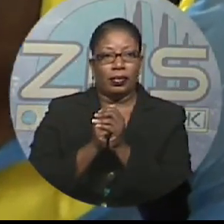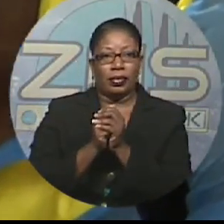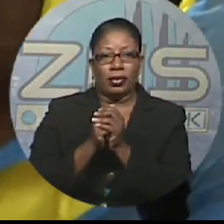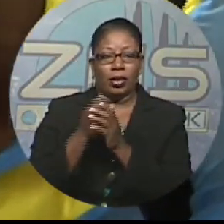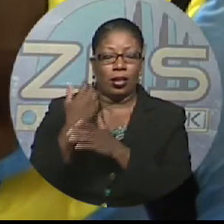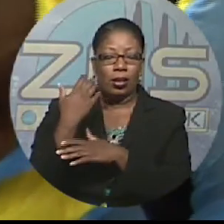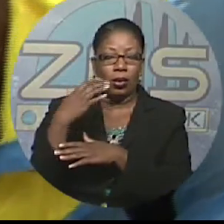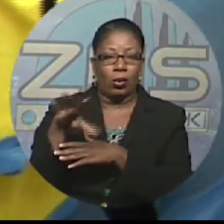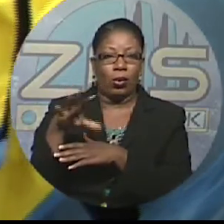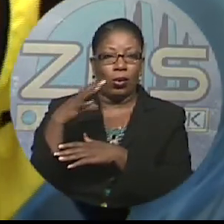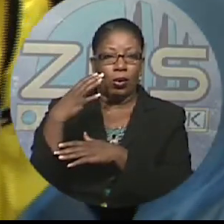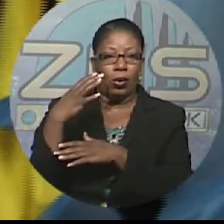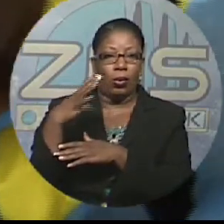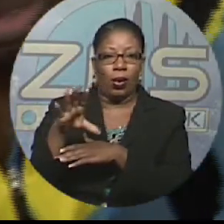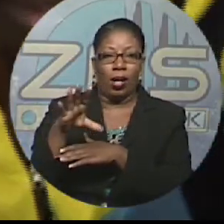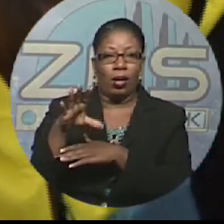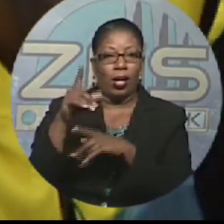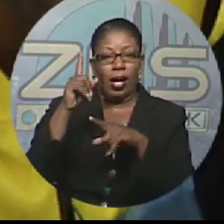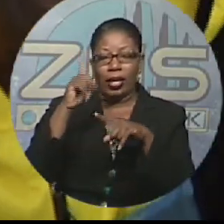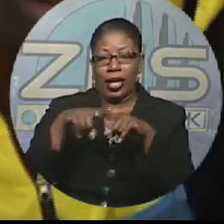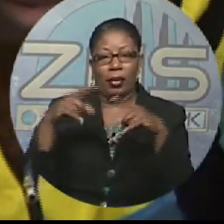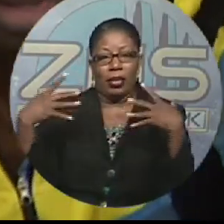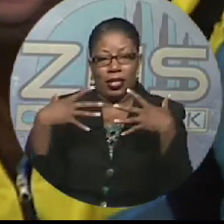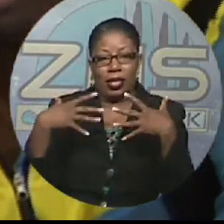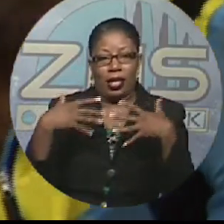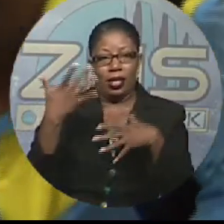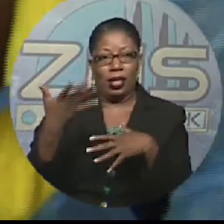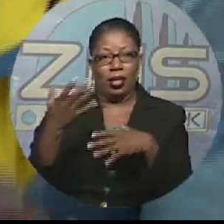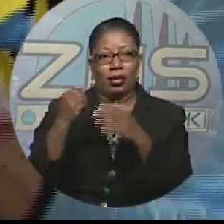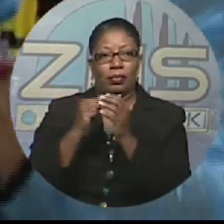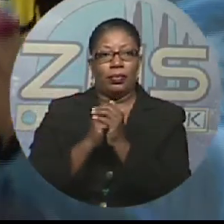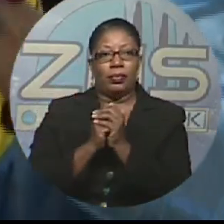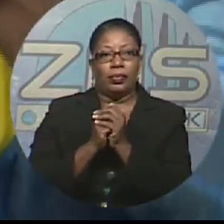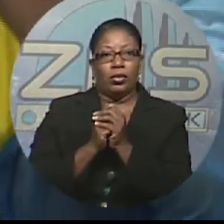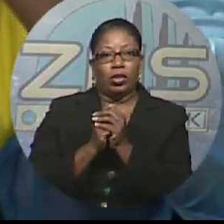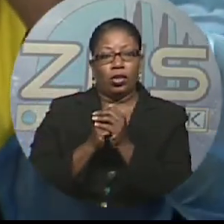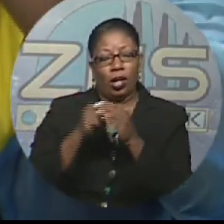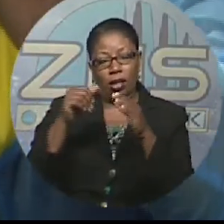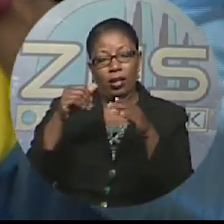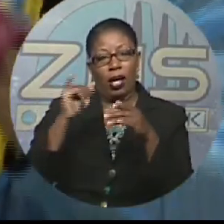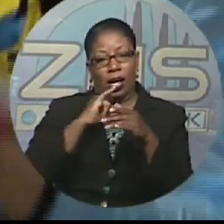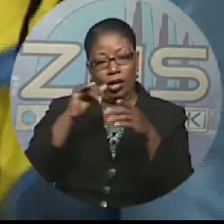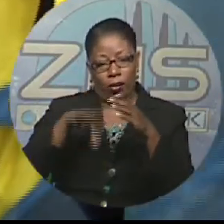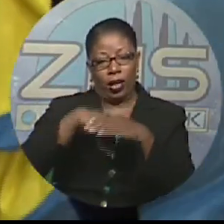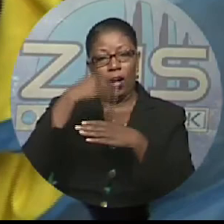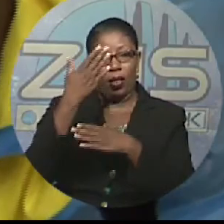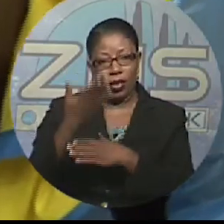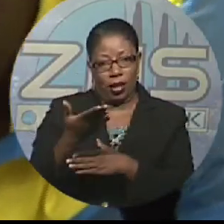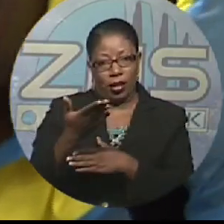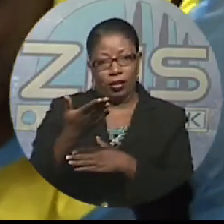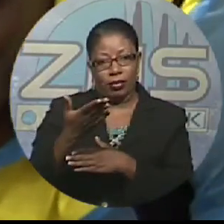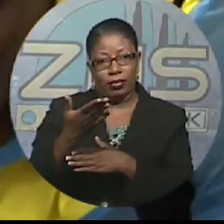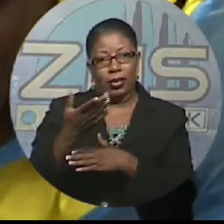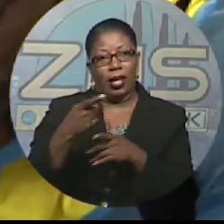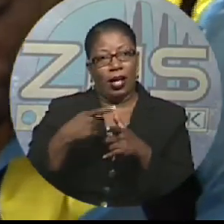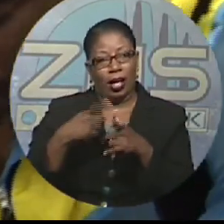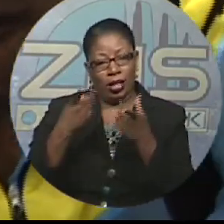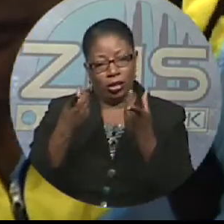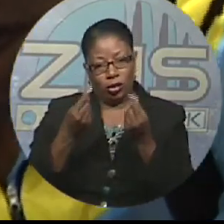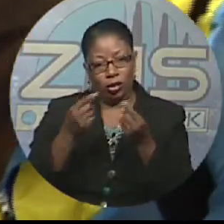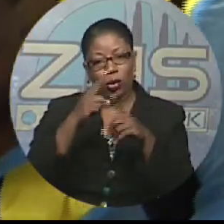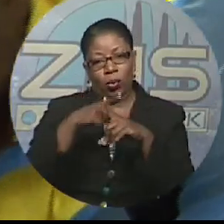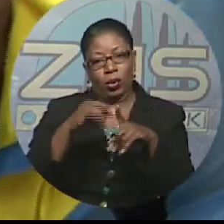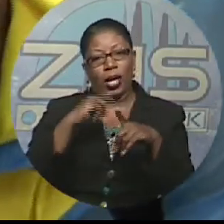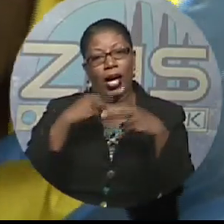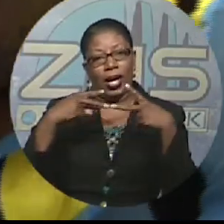I can't lock up in the front of these people. Yeah. So I just went out there and did what I had to do as the fifth man, keep